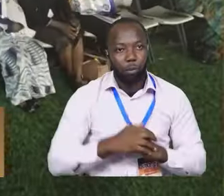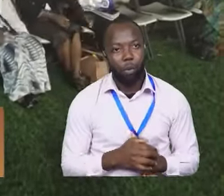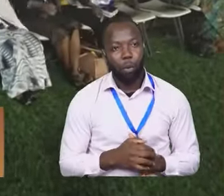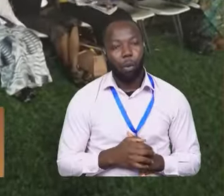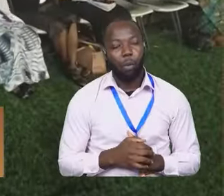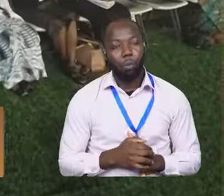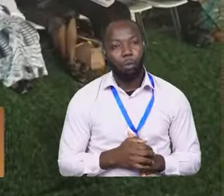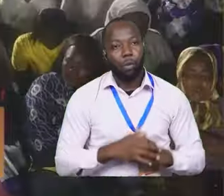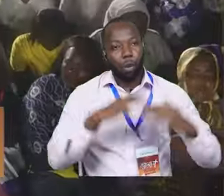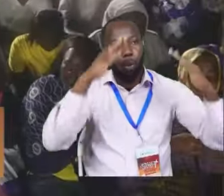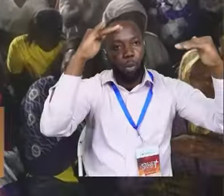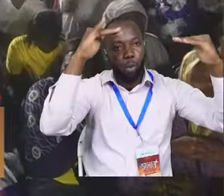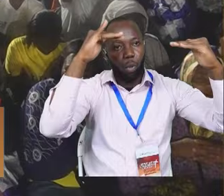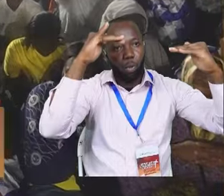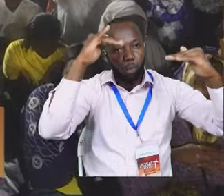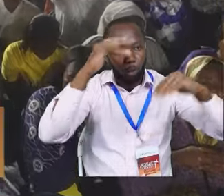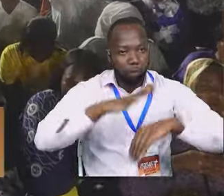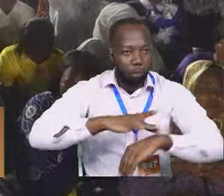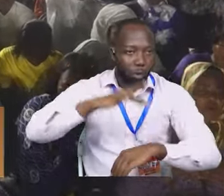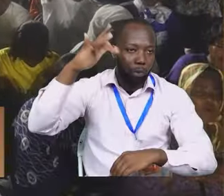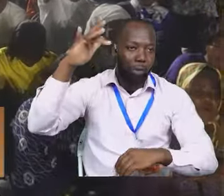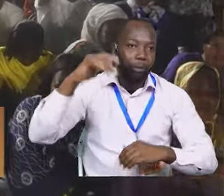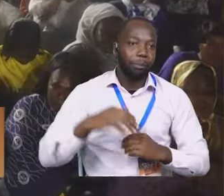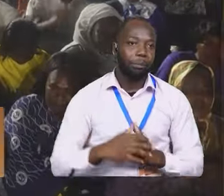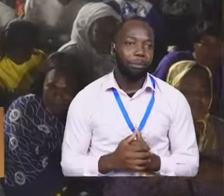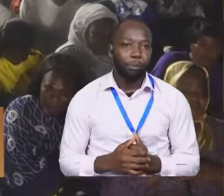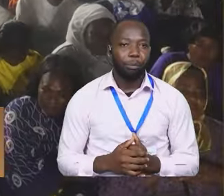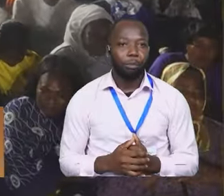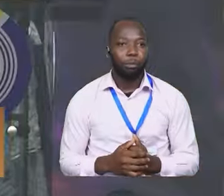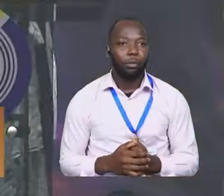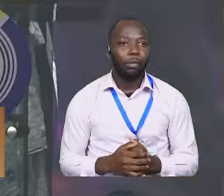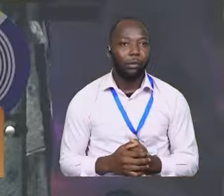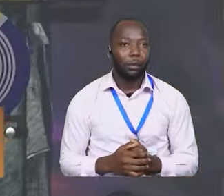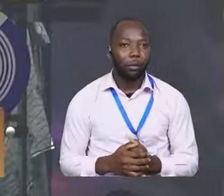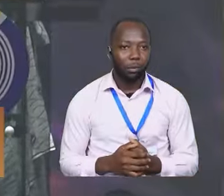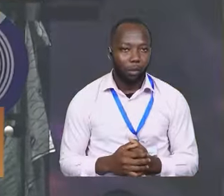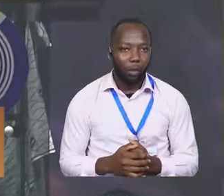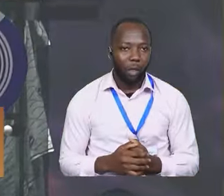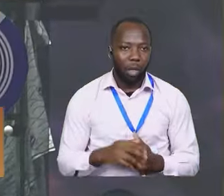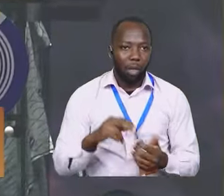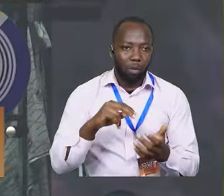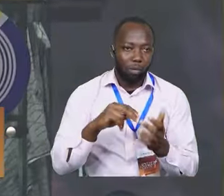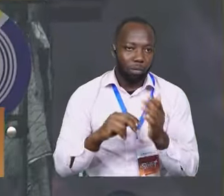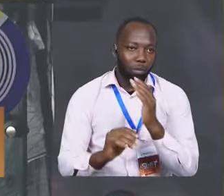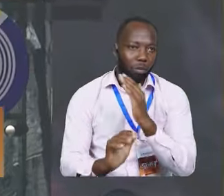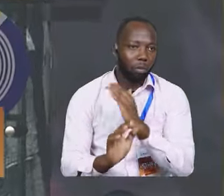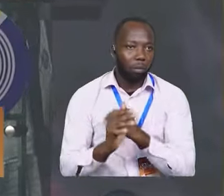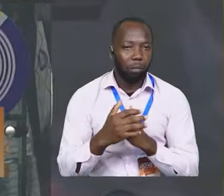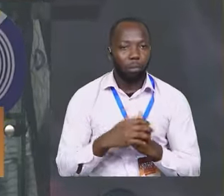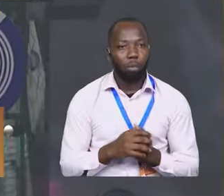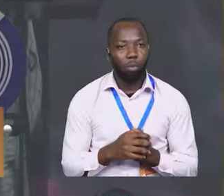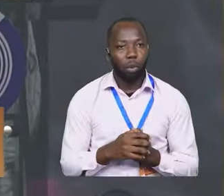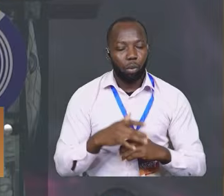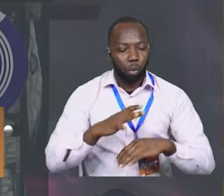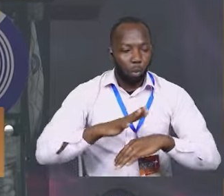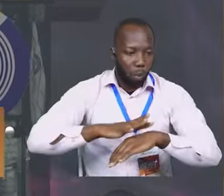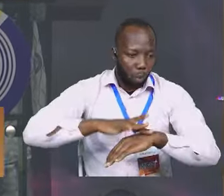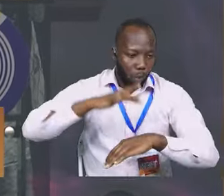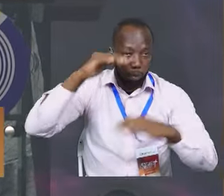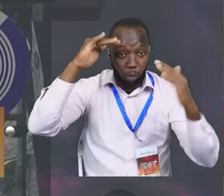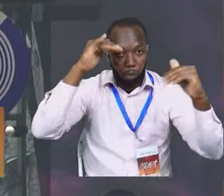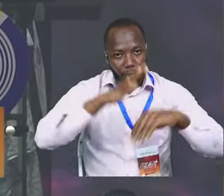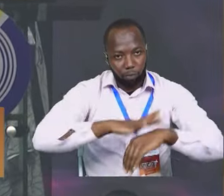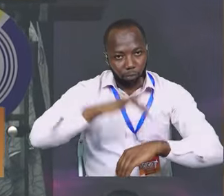Christ in you. Christ in you. He is the hope of